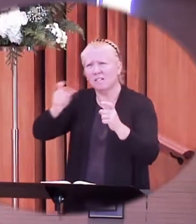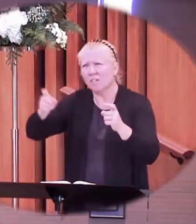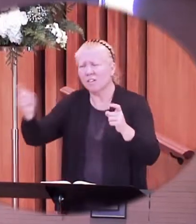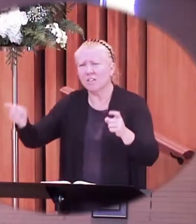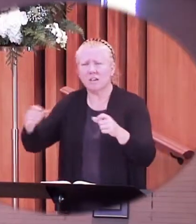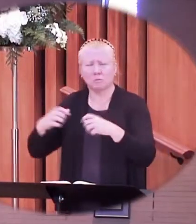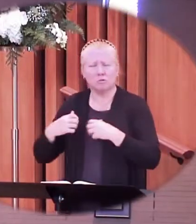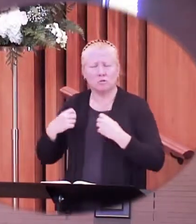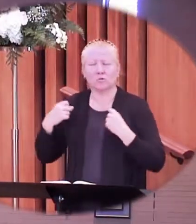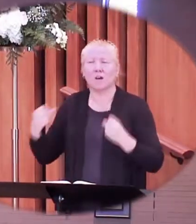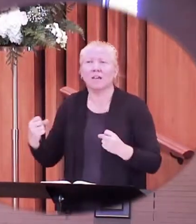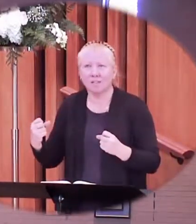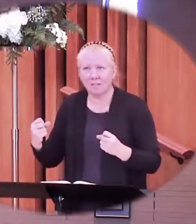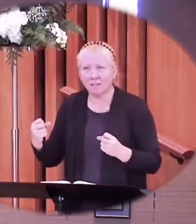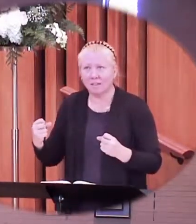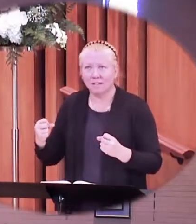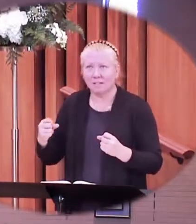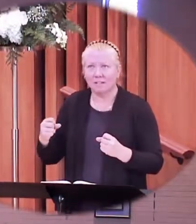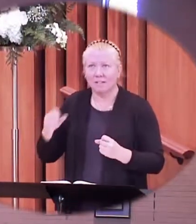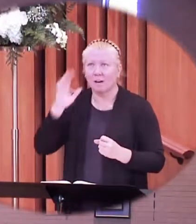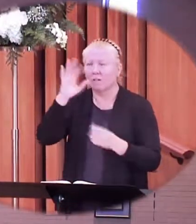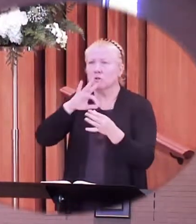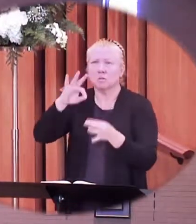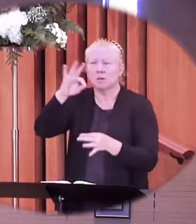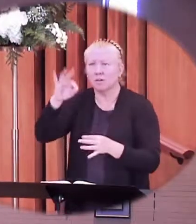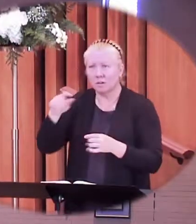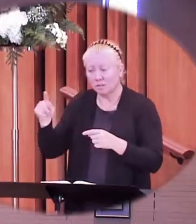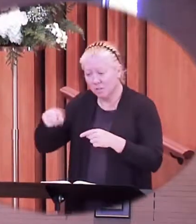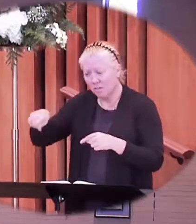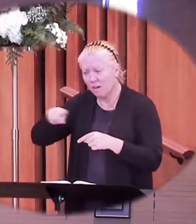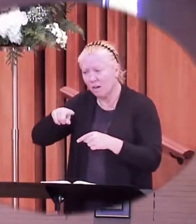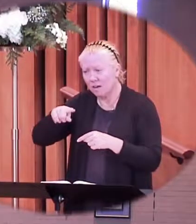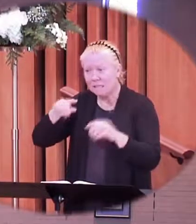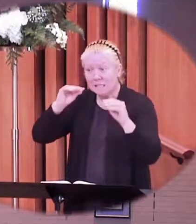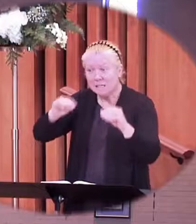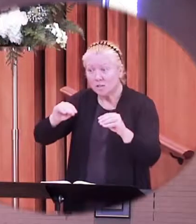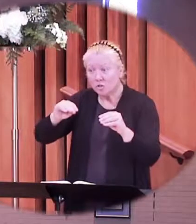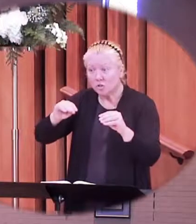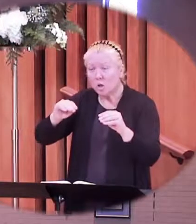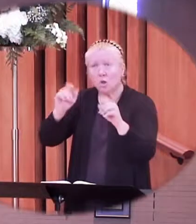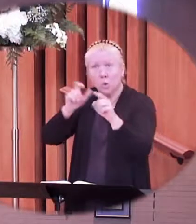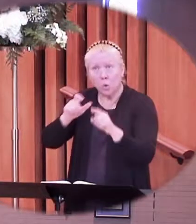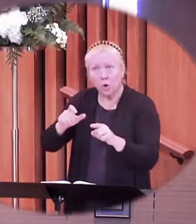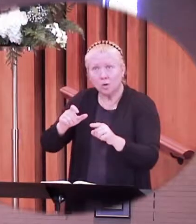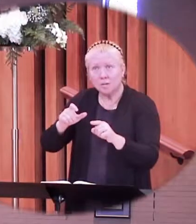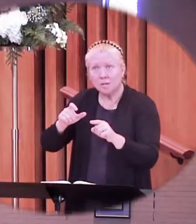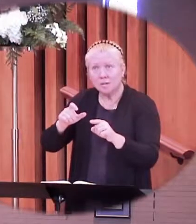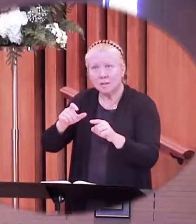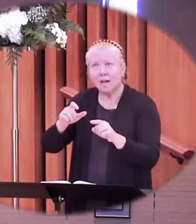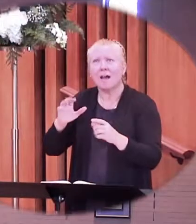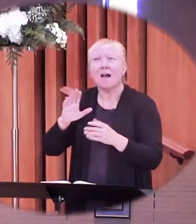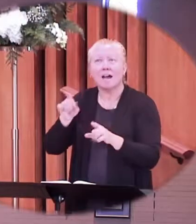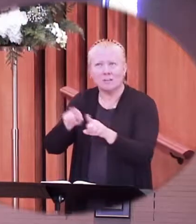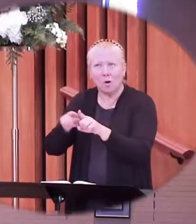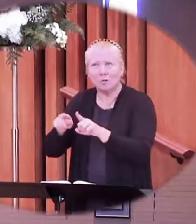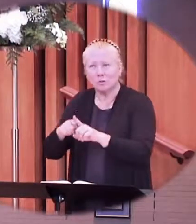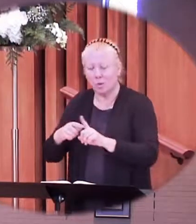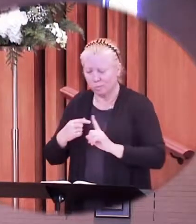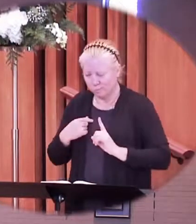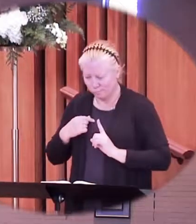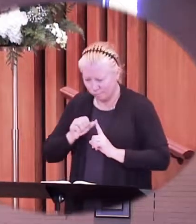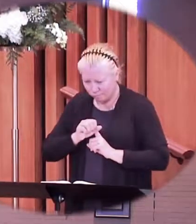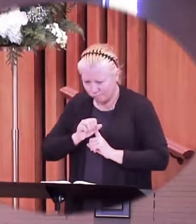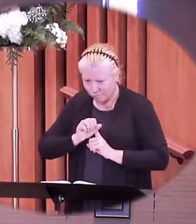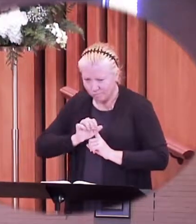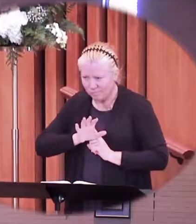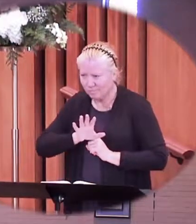that they may teach by word and example the truth and the love that comes from